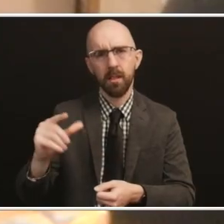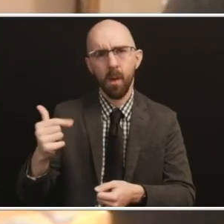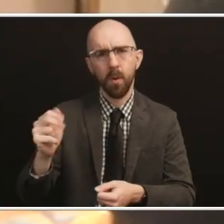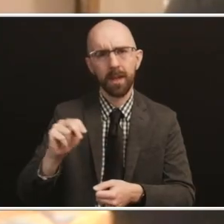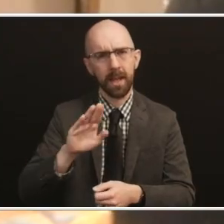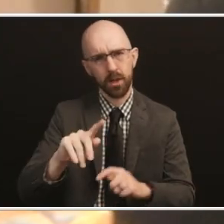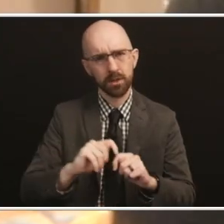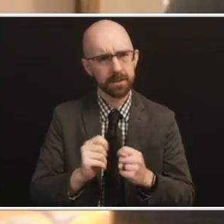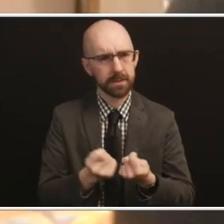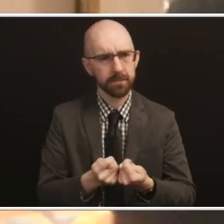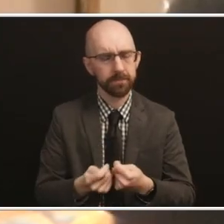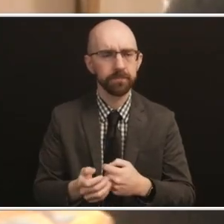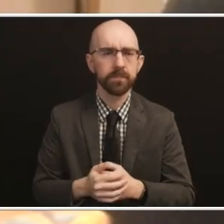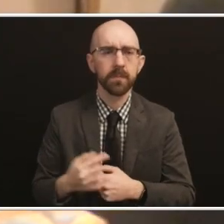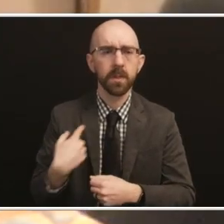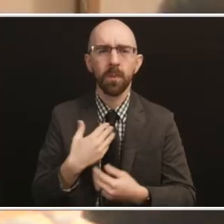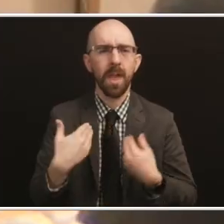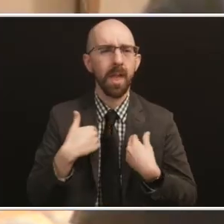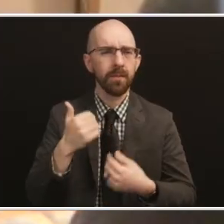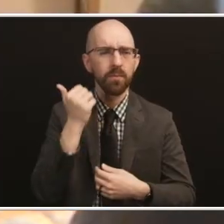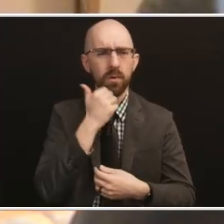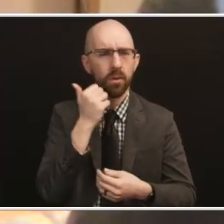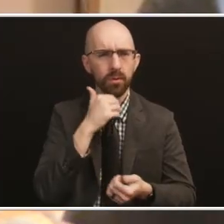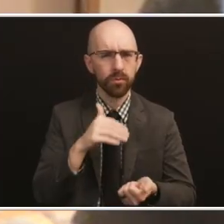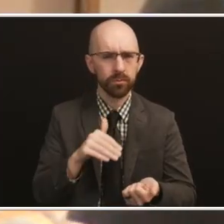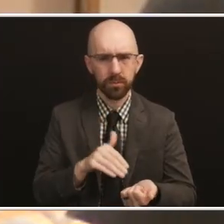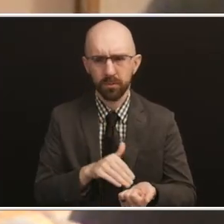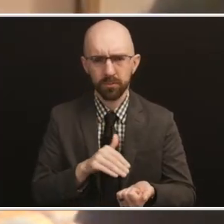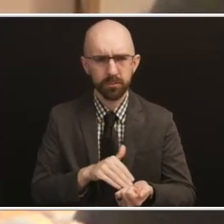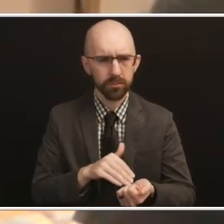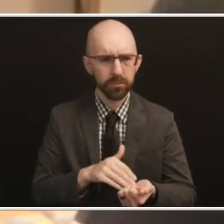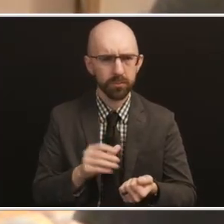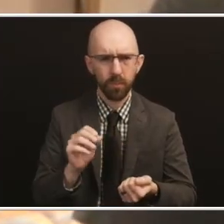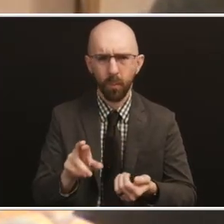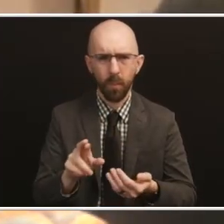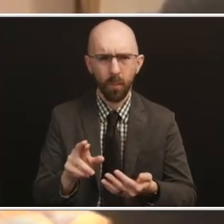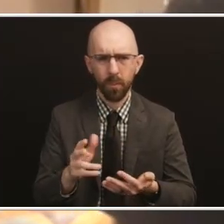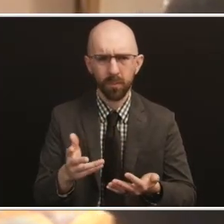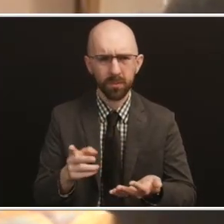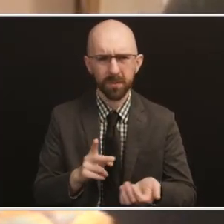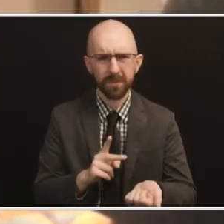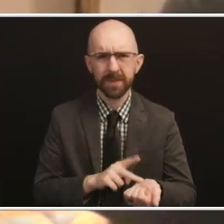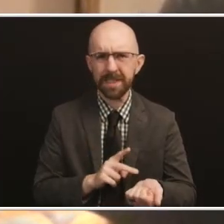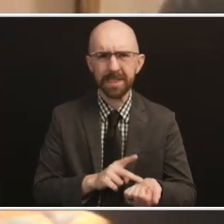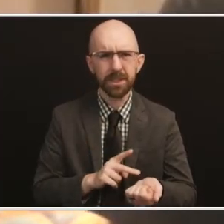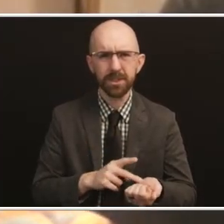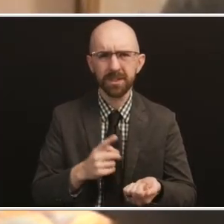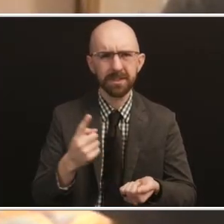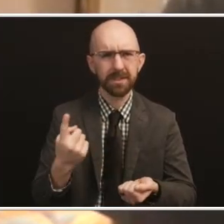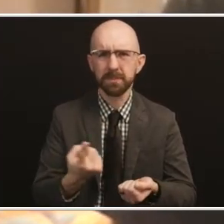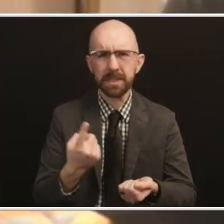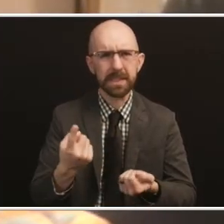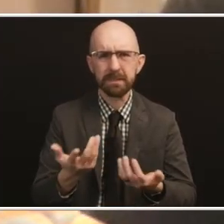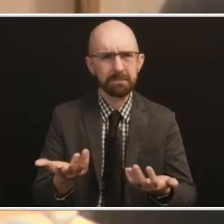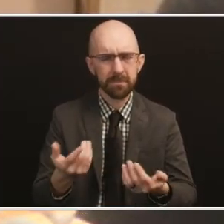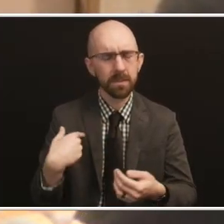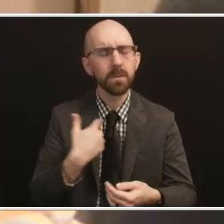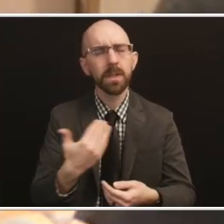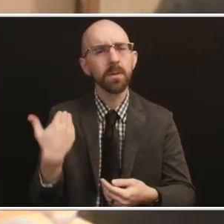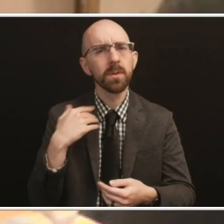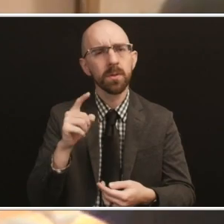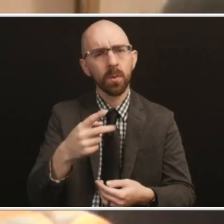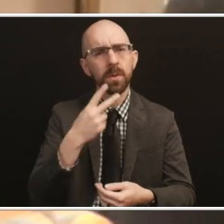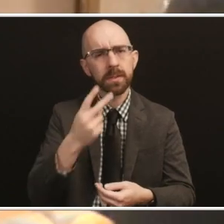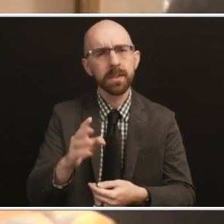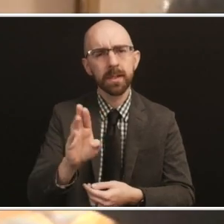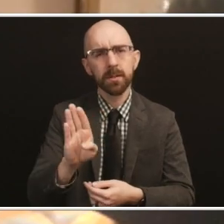We have a regular doctor, or is he? He's not really. We used to go see